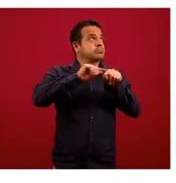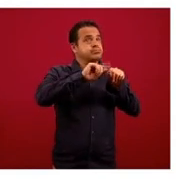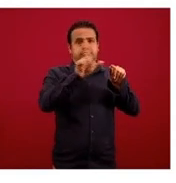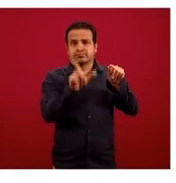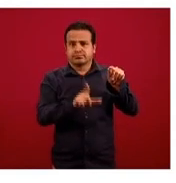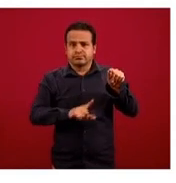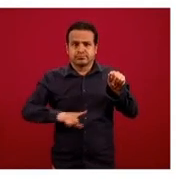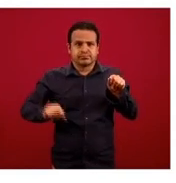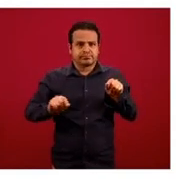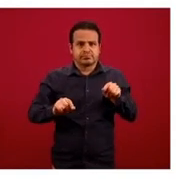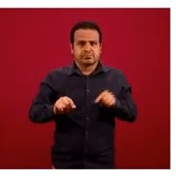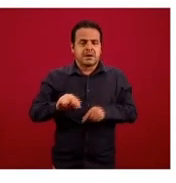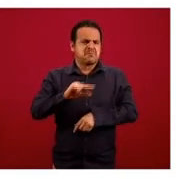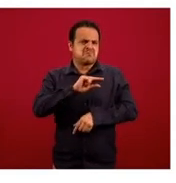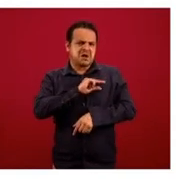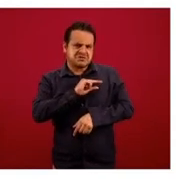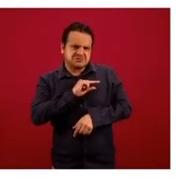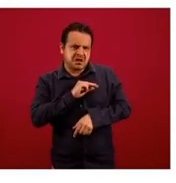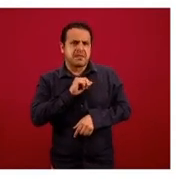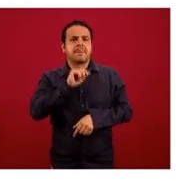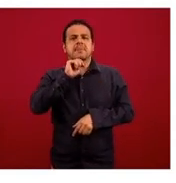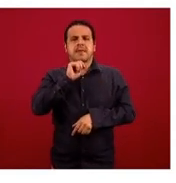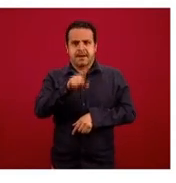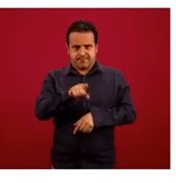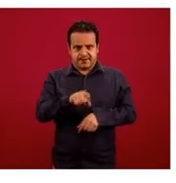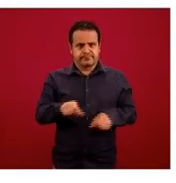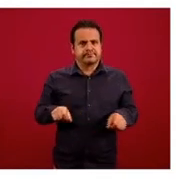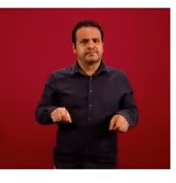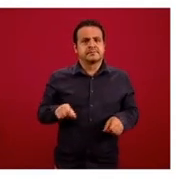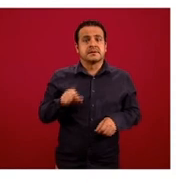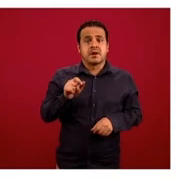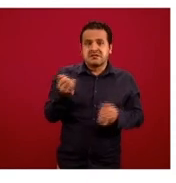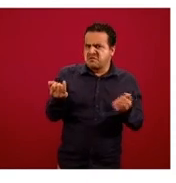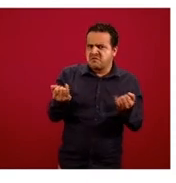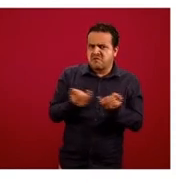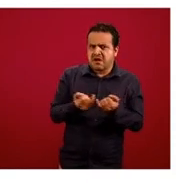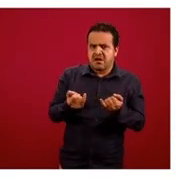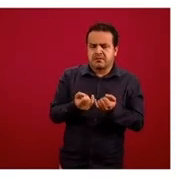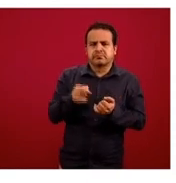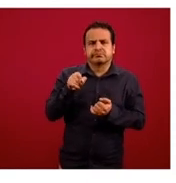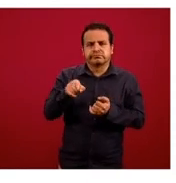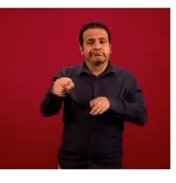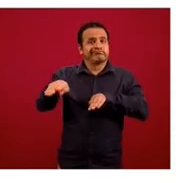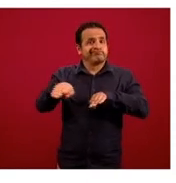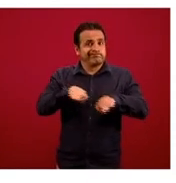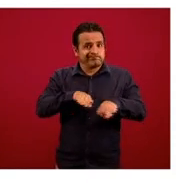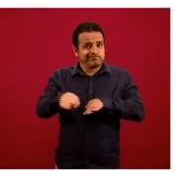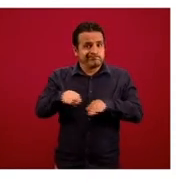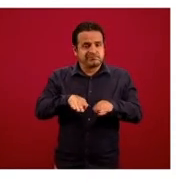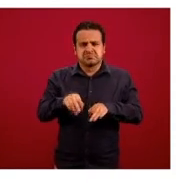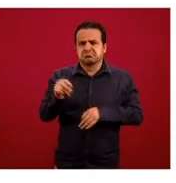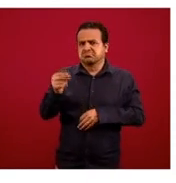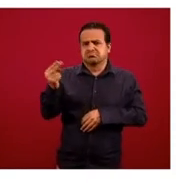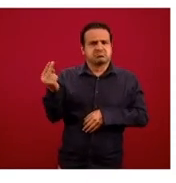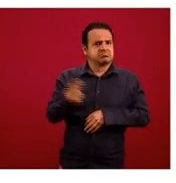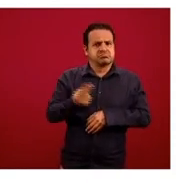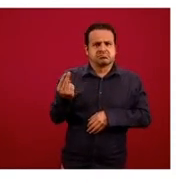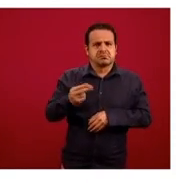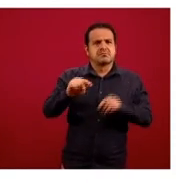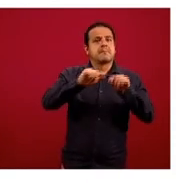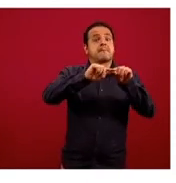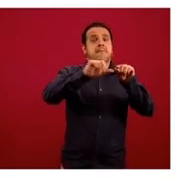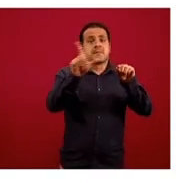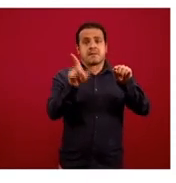safe distance at the mark of that date. We started with the suspension of school